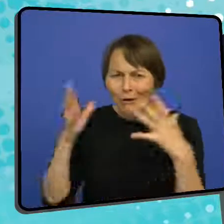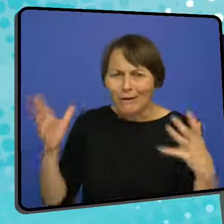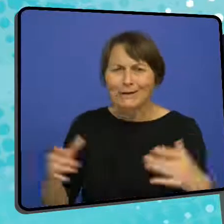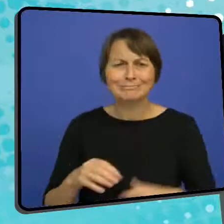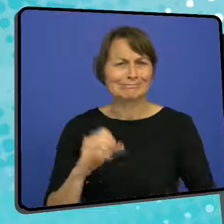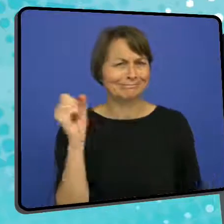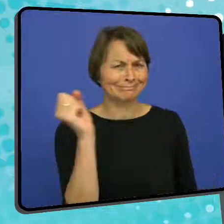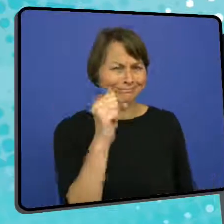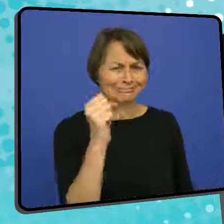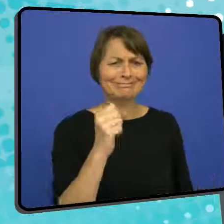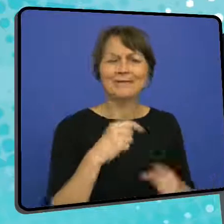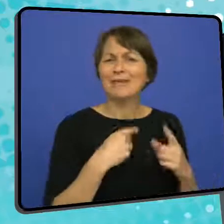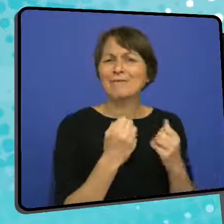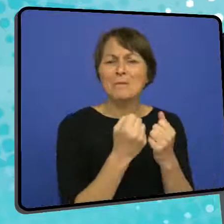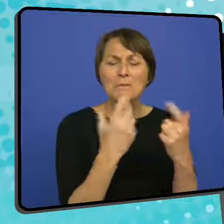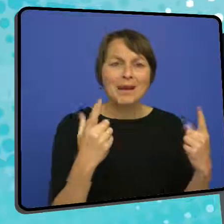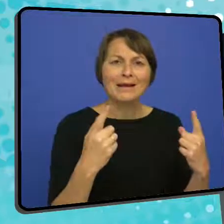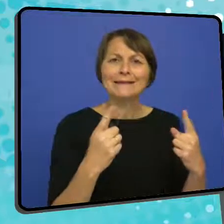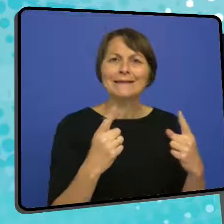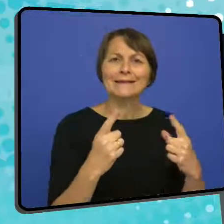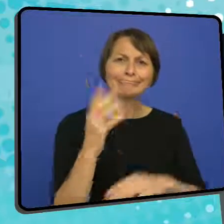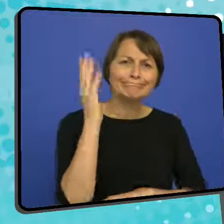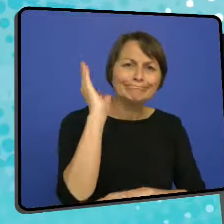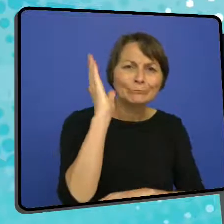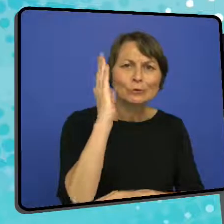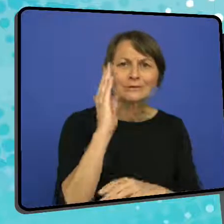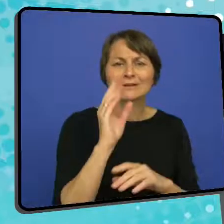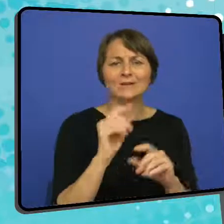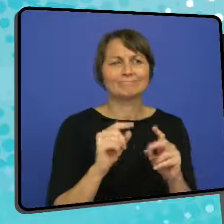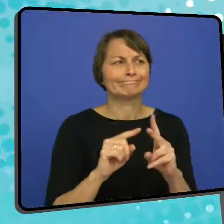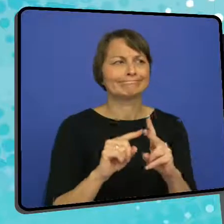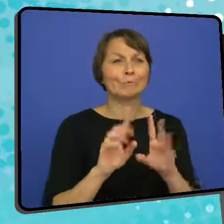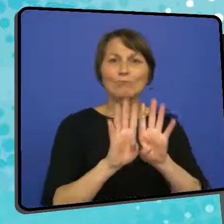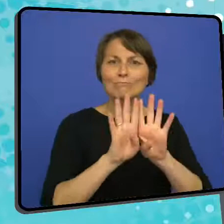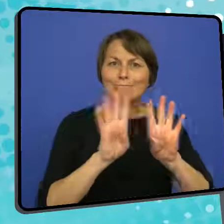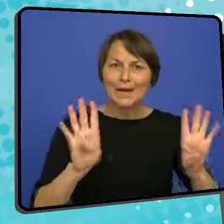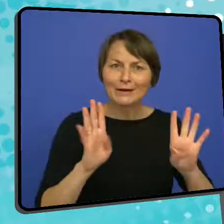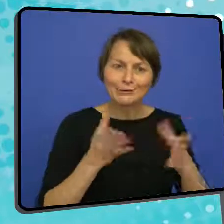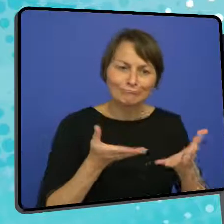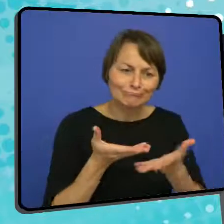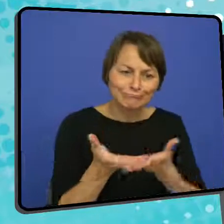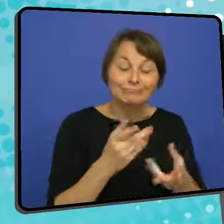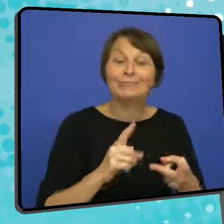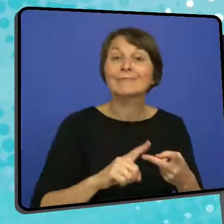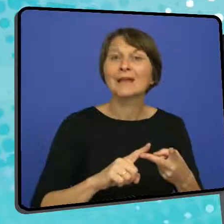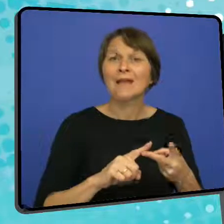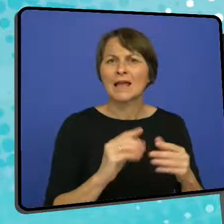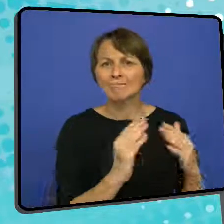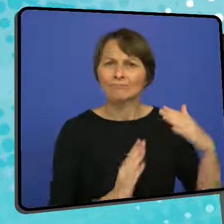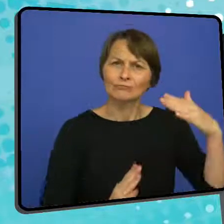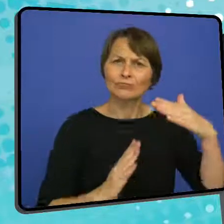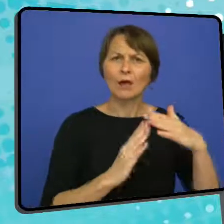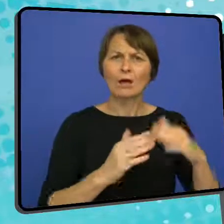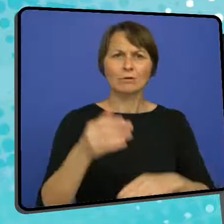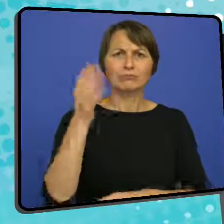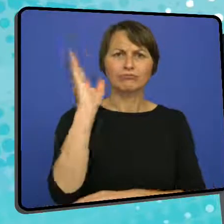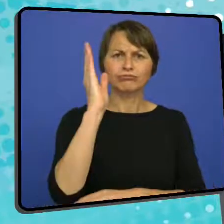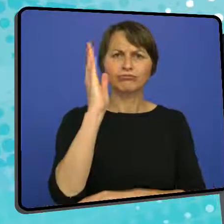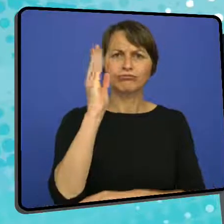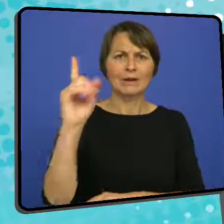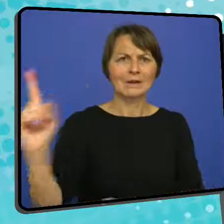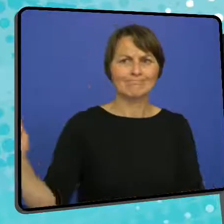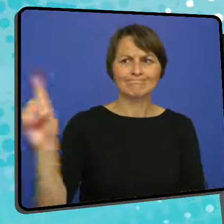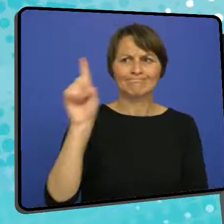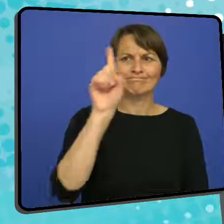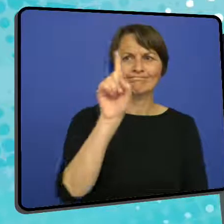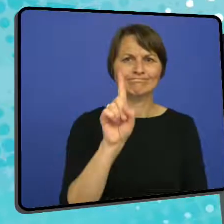there will be like kind of panels, there will be a keynote from the global AI community. So it